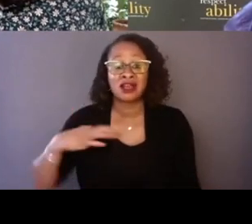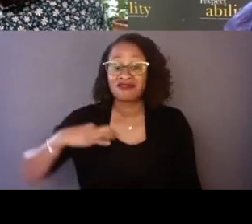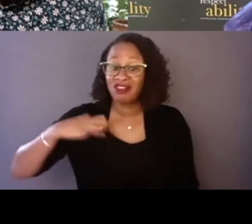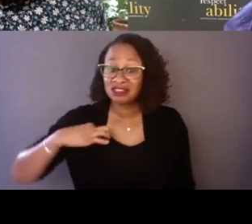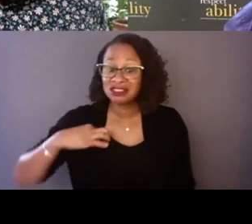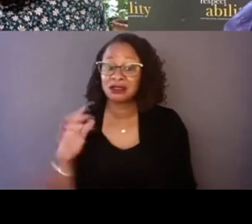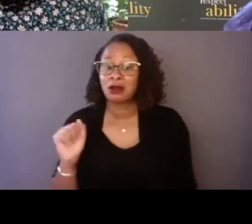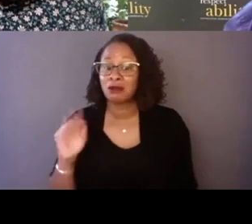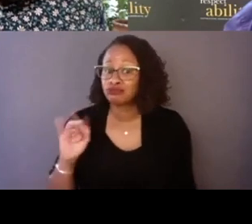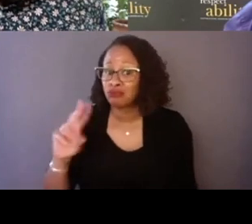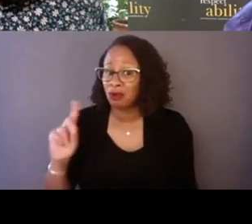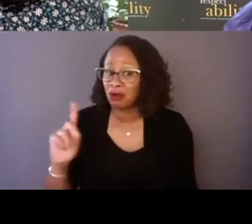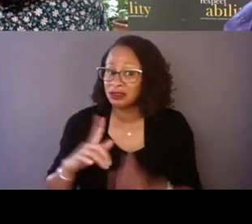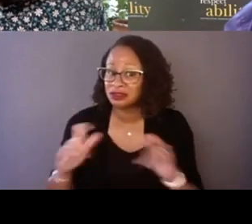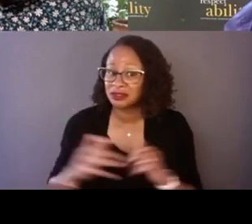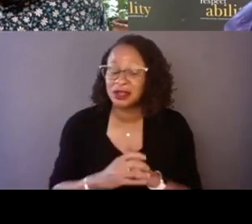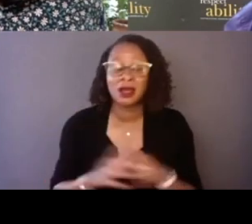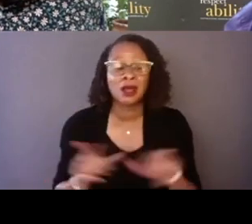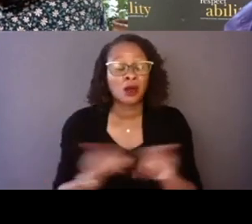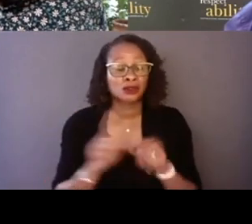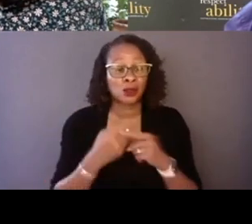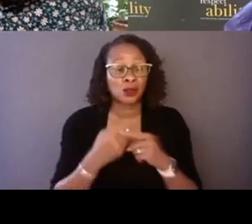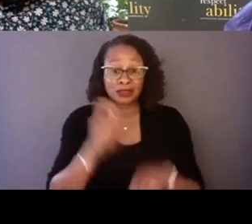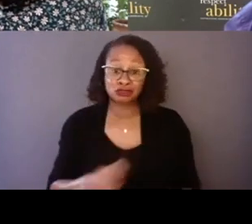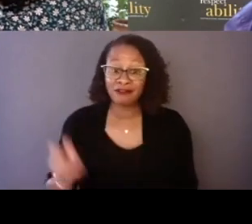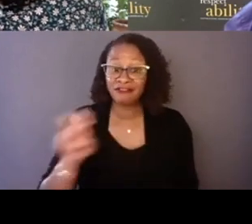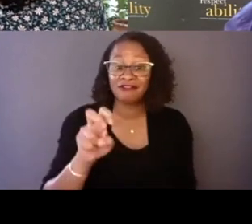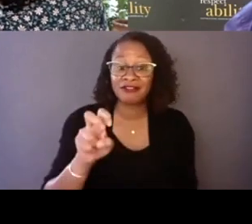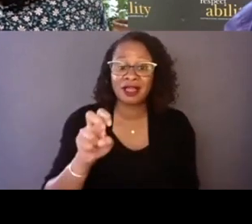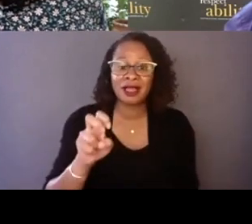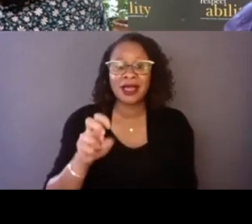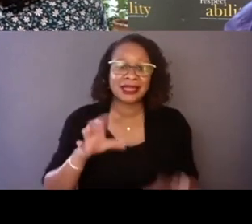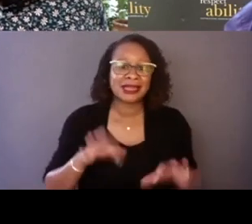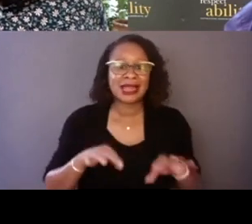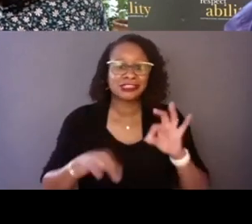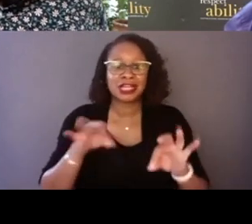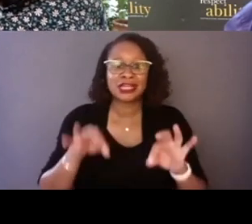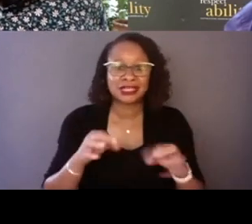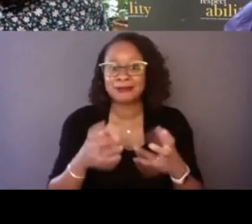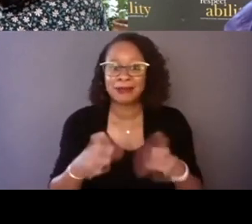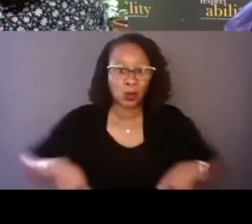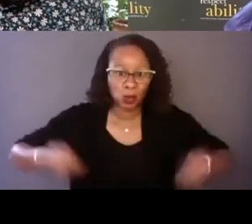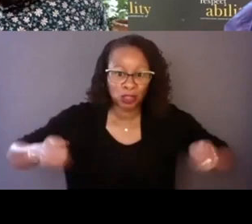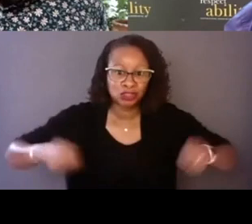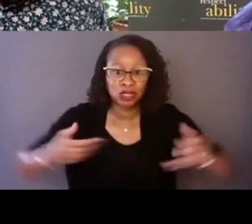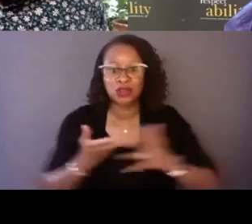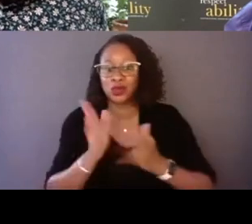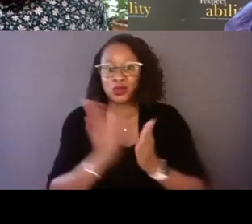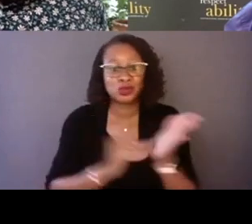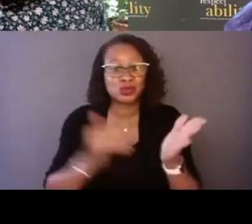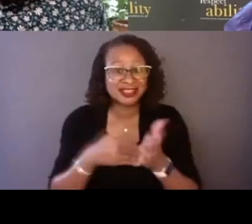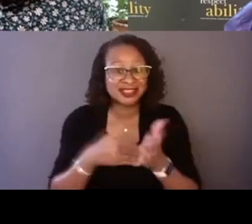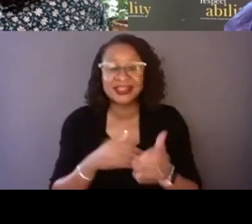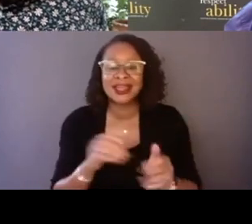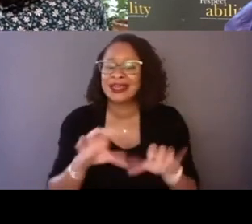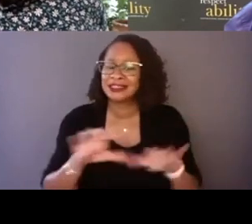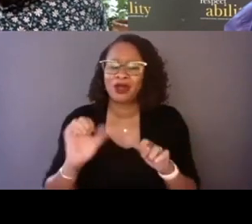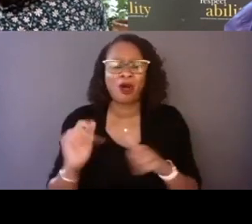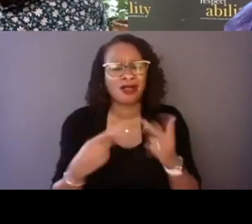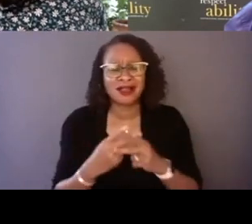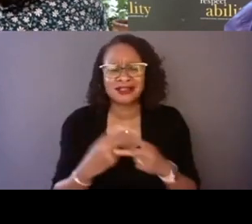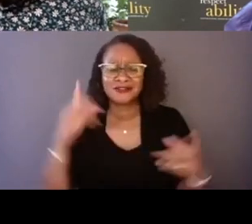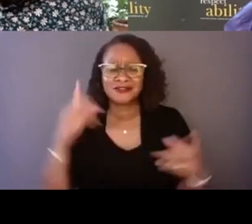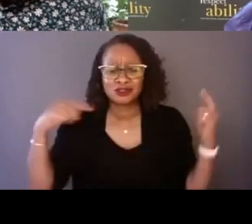abroad? And I also, when I traveled around and I hitchhiked in my wheelchair through New Zealand and did all sorts of crazy things, I thought there's